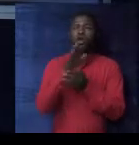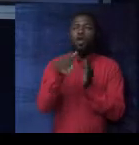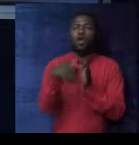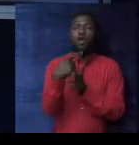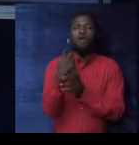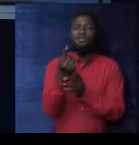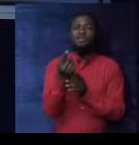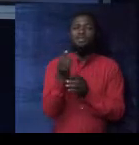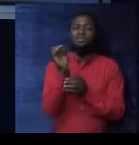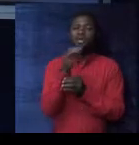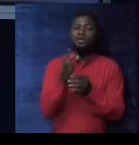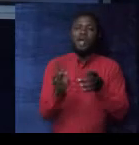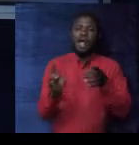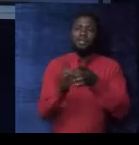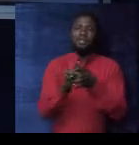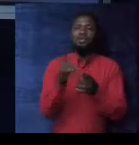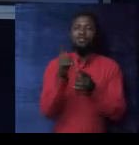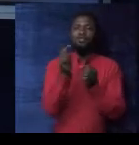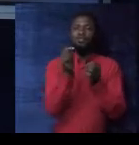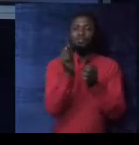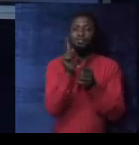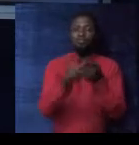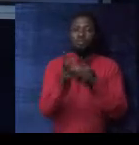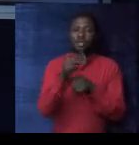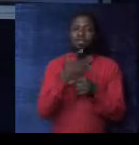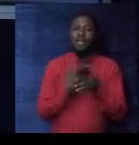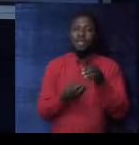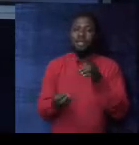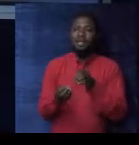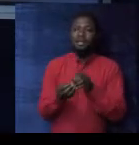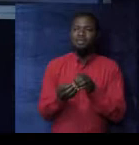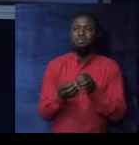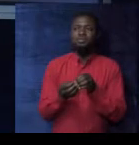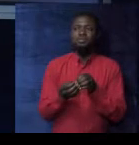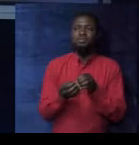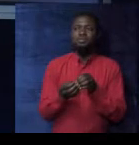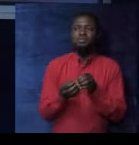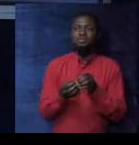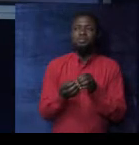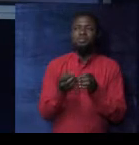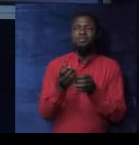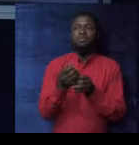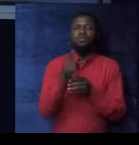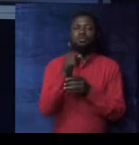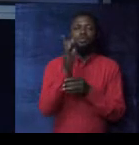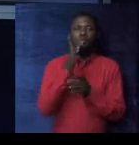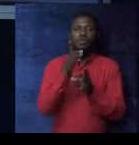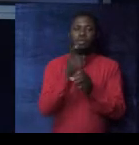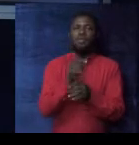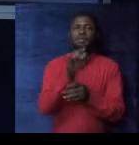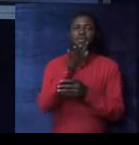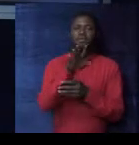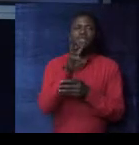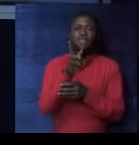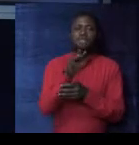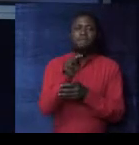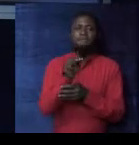all the zeros attached to them and add it to that 56, as you'll see. Okay, so and you